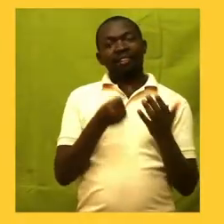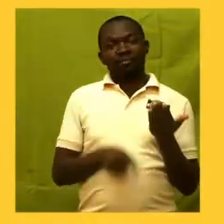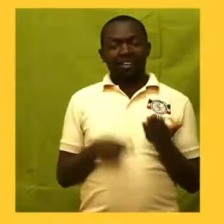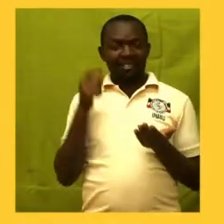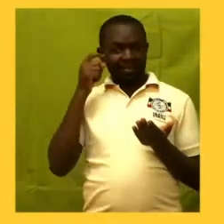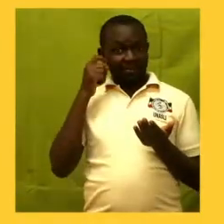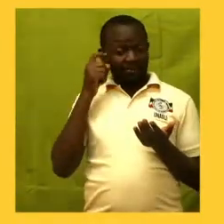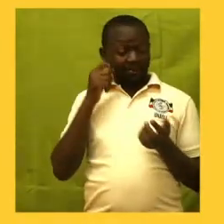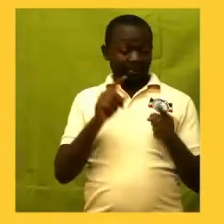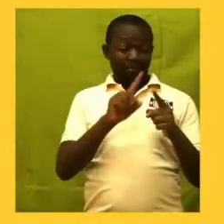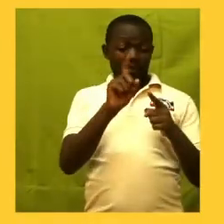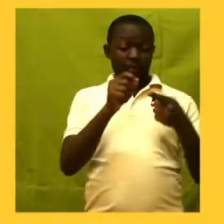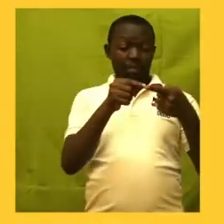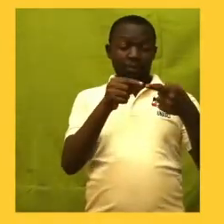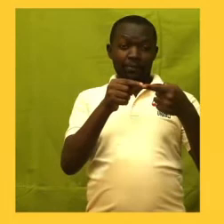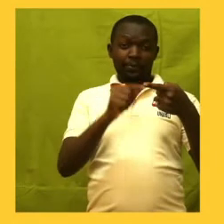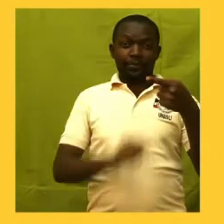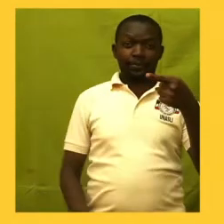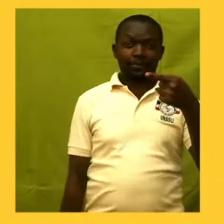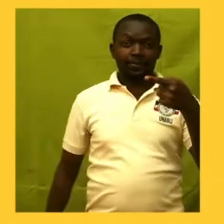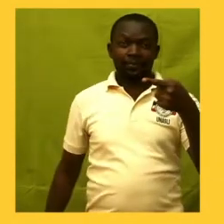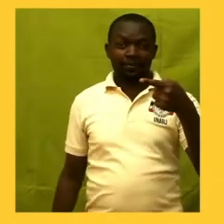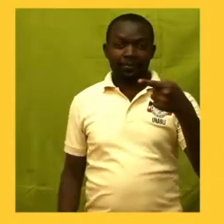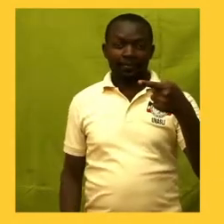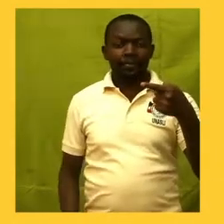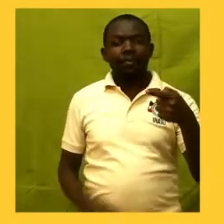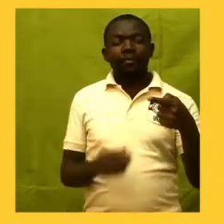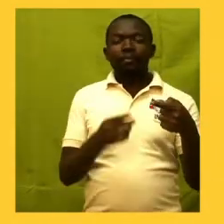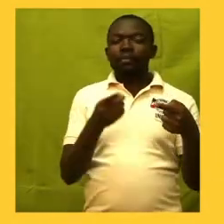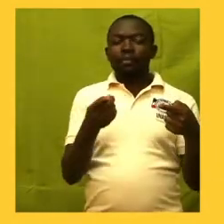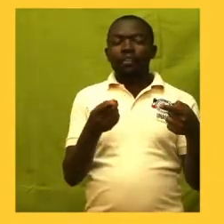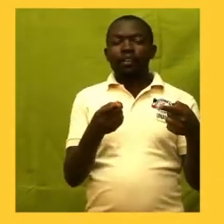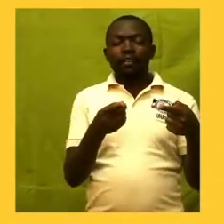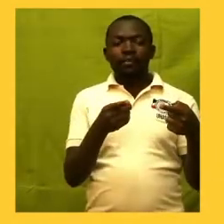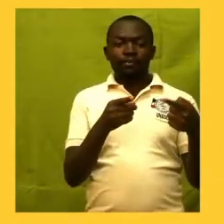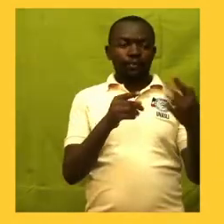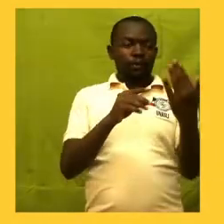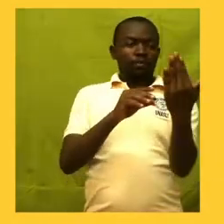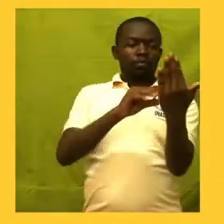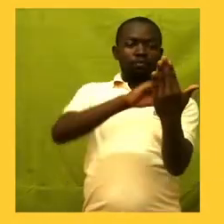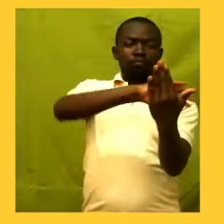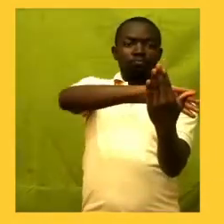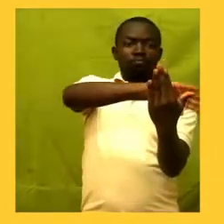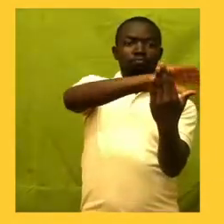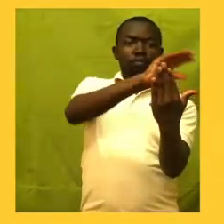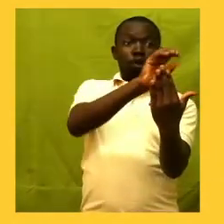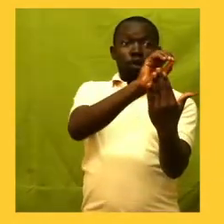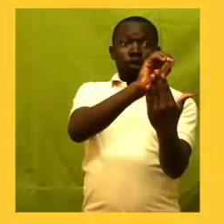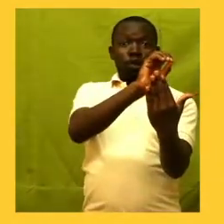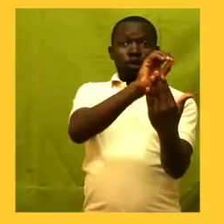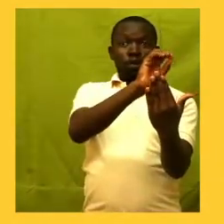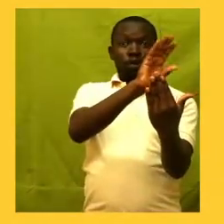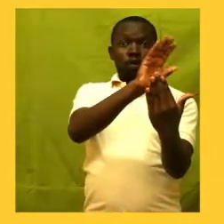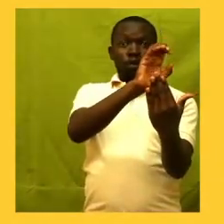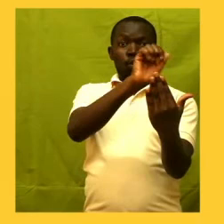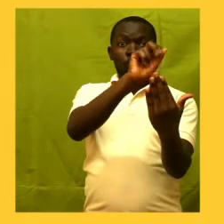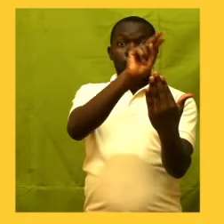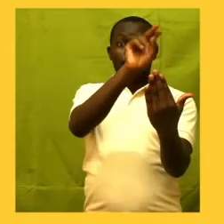Question 1. Name the oceans that